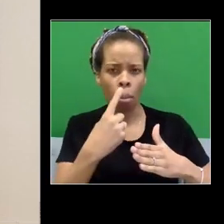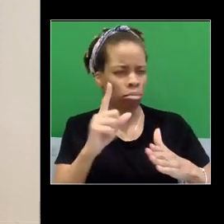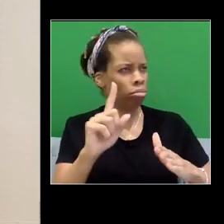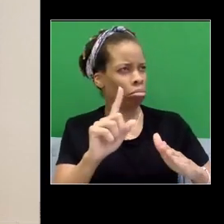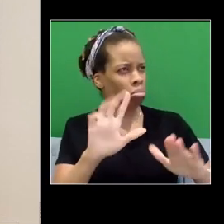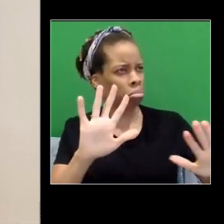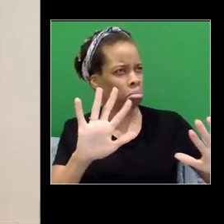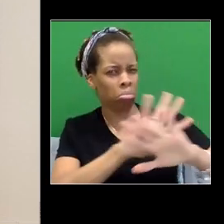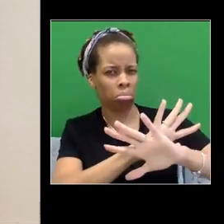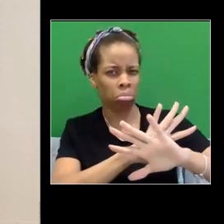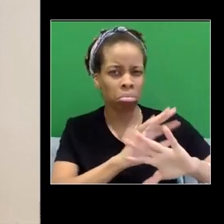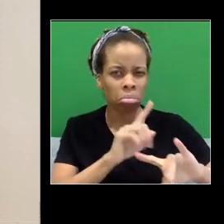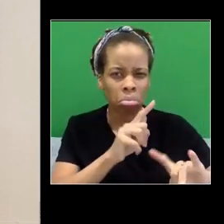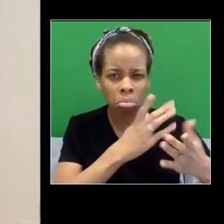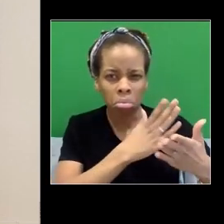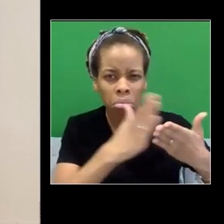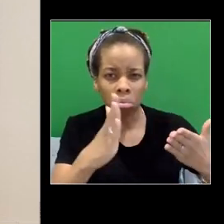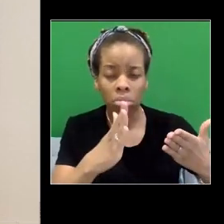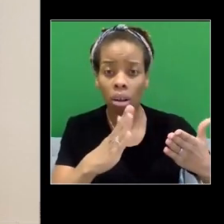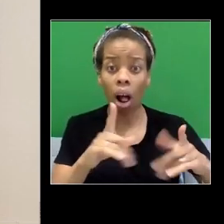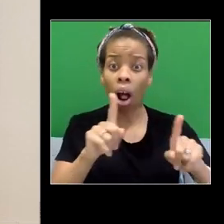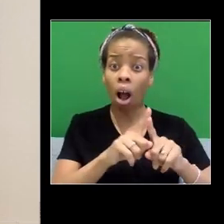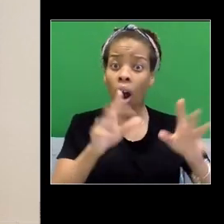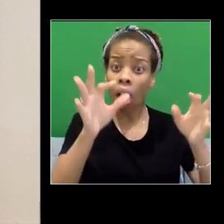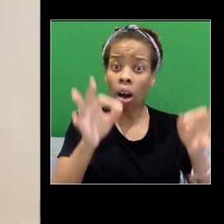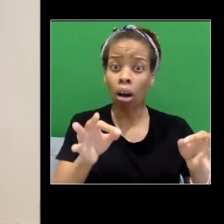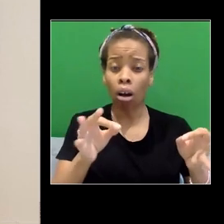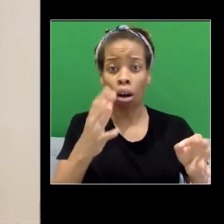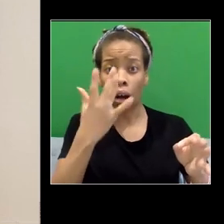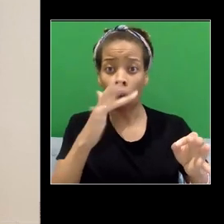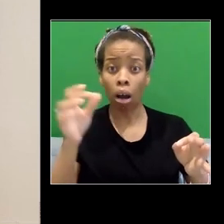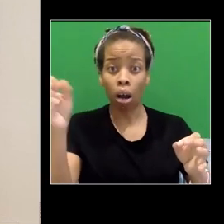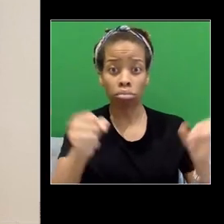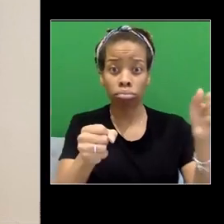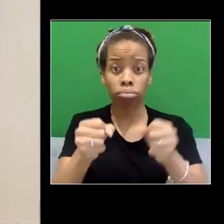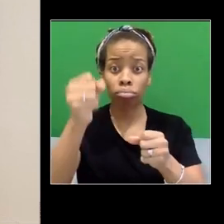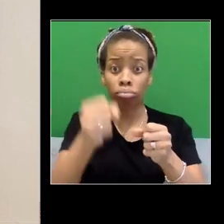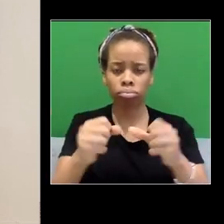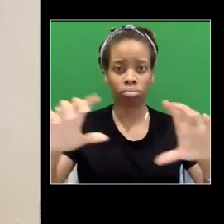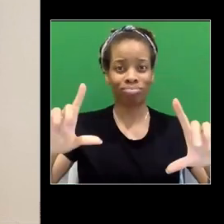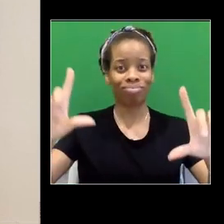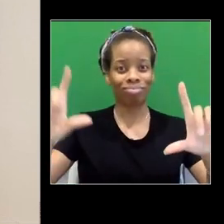be quite awkward. These aren't necessarily staged in the way that a studio portrait is staged.